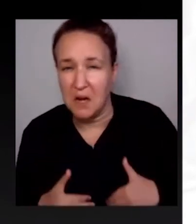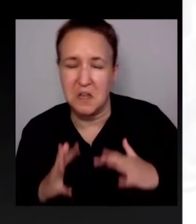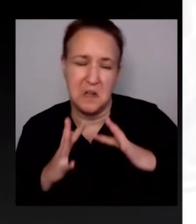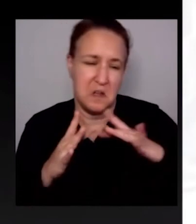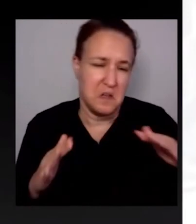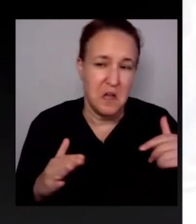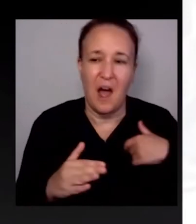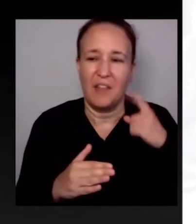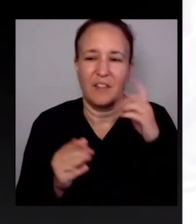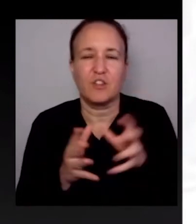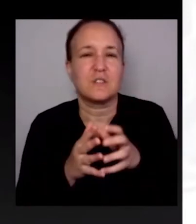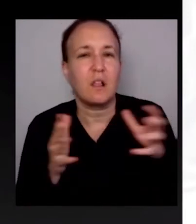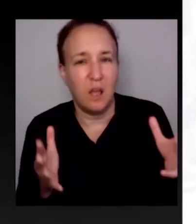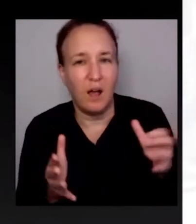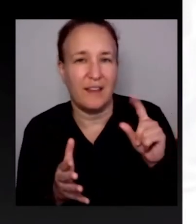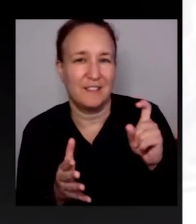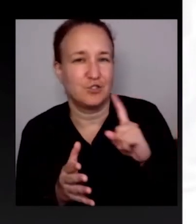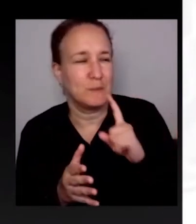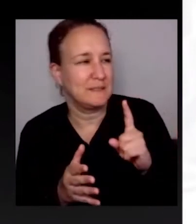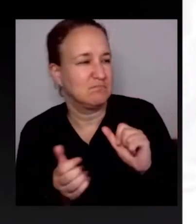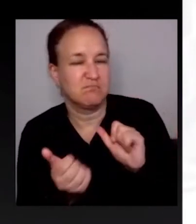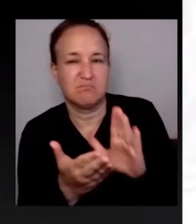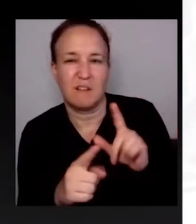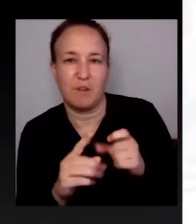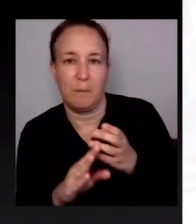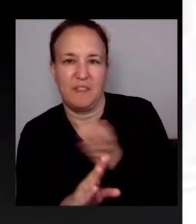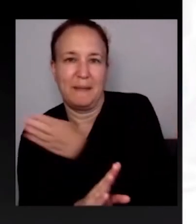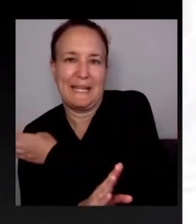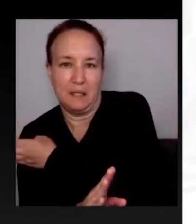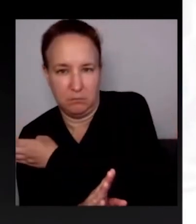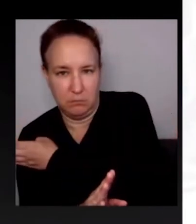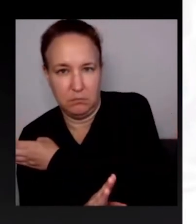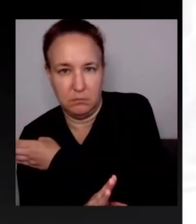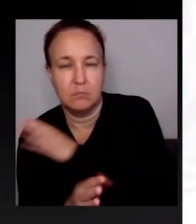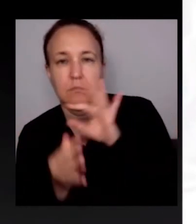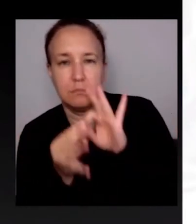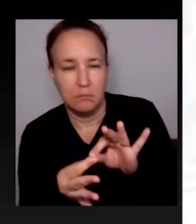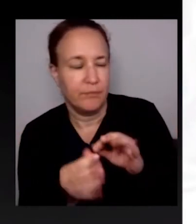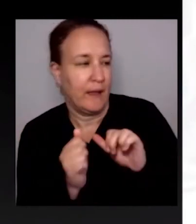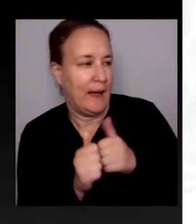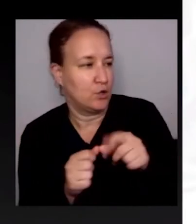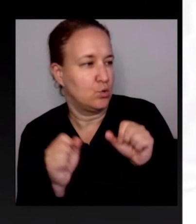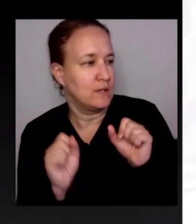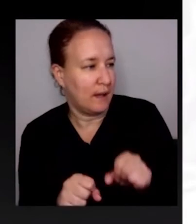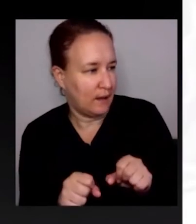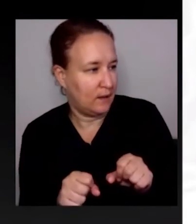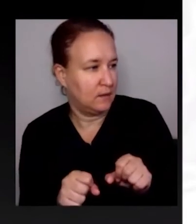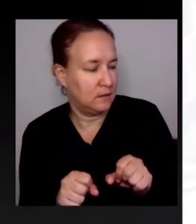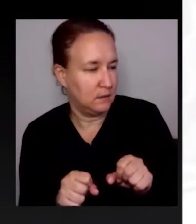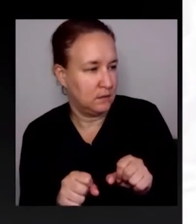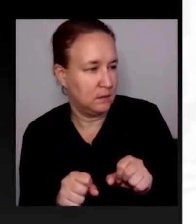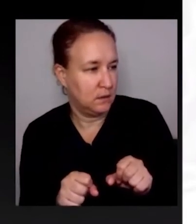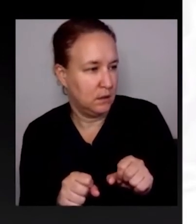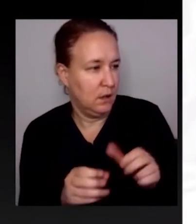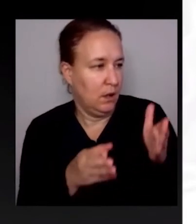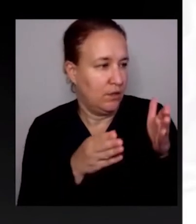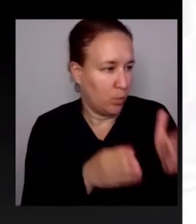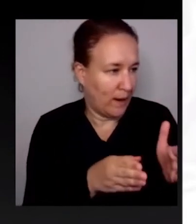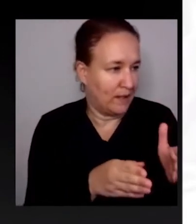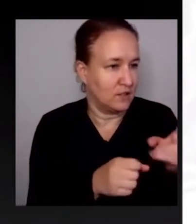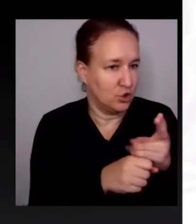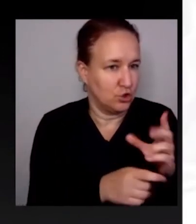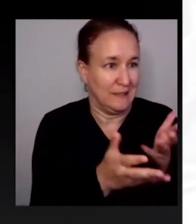lot that needs to be kind of addressed from the beginning as far as how you can decouple the ways a user can interact